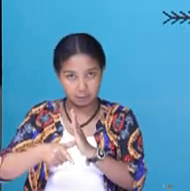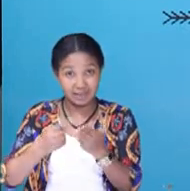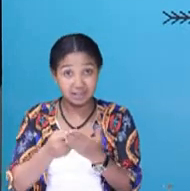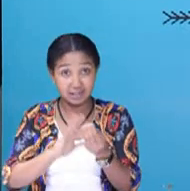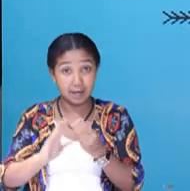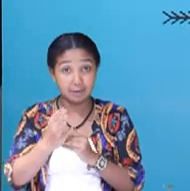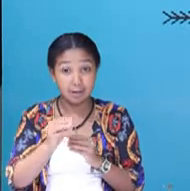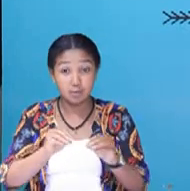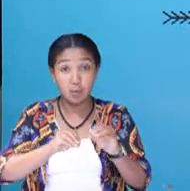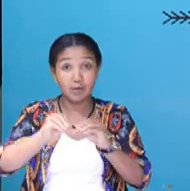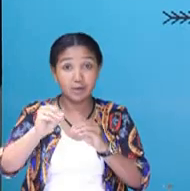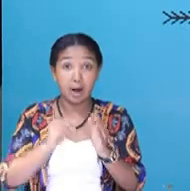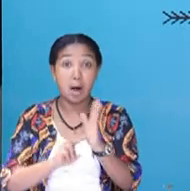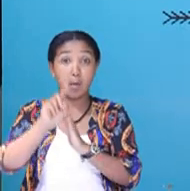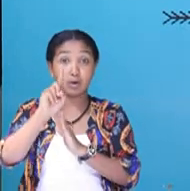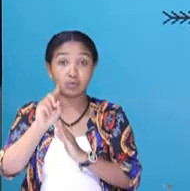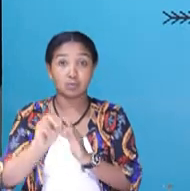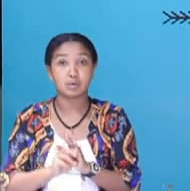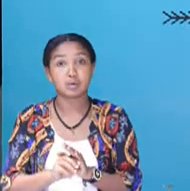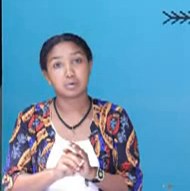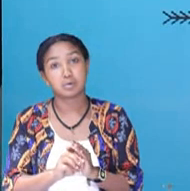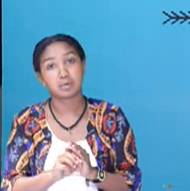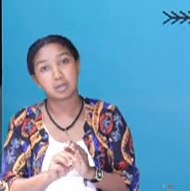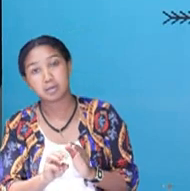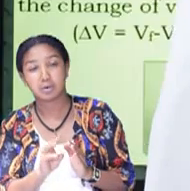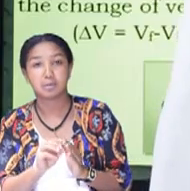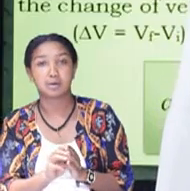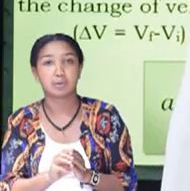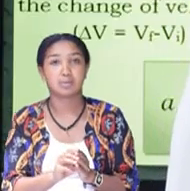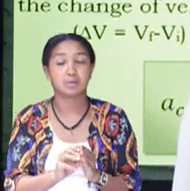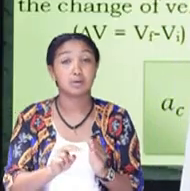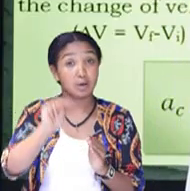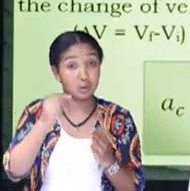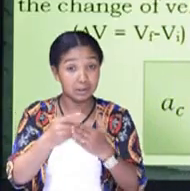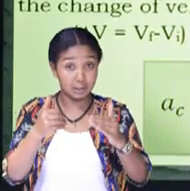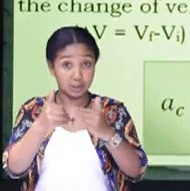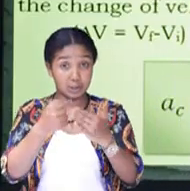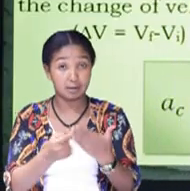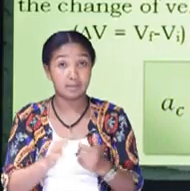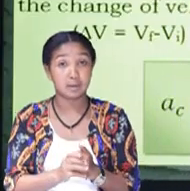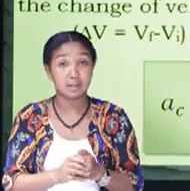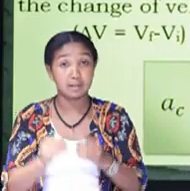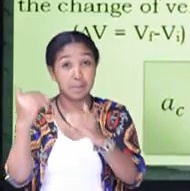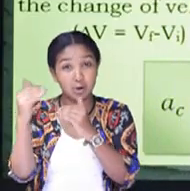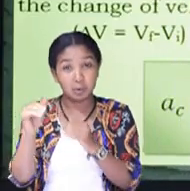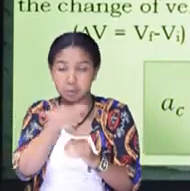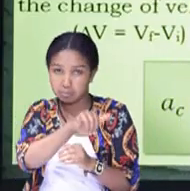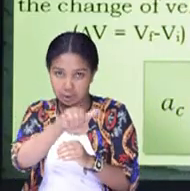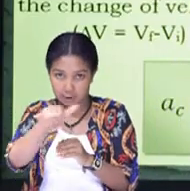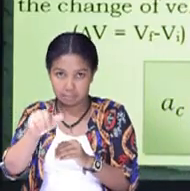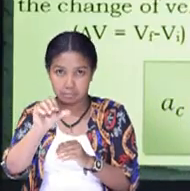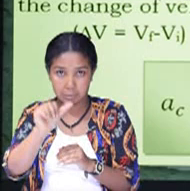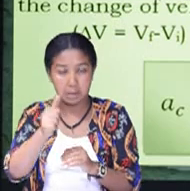In this case, it's moving upward to the north. Let's be moving here. When it reaches here, the magnitude remains